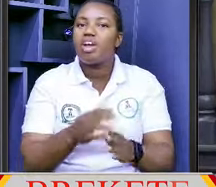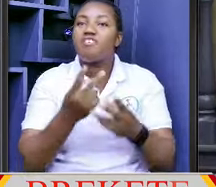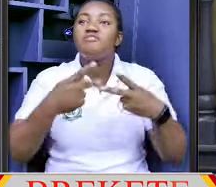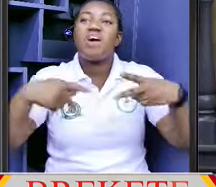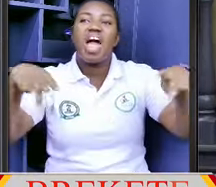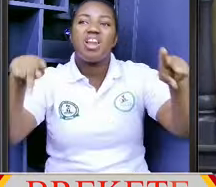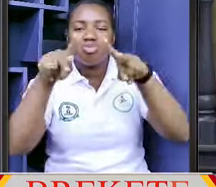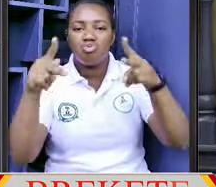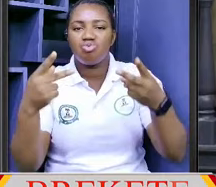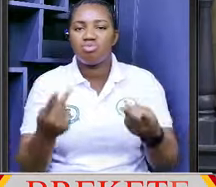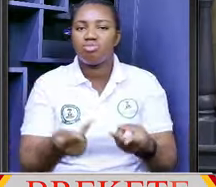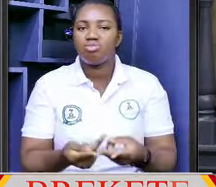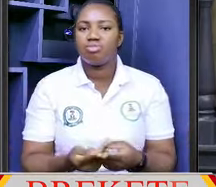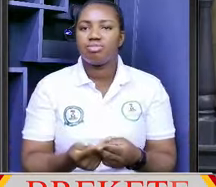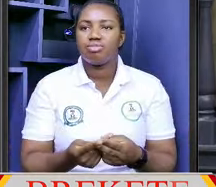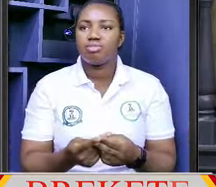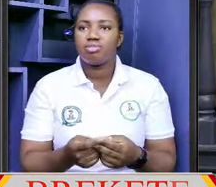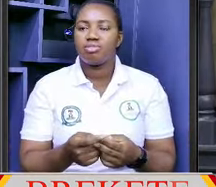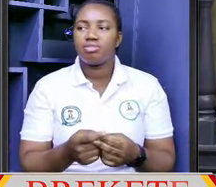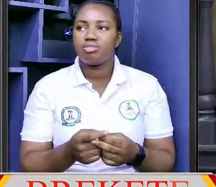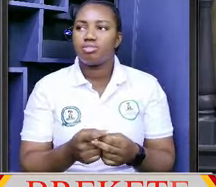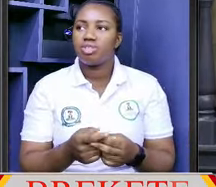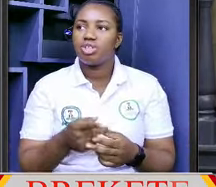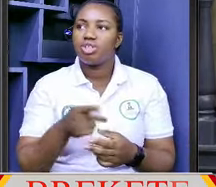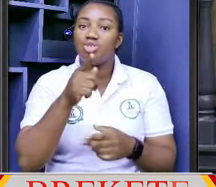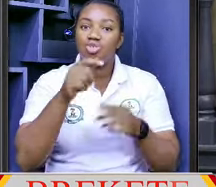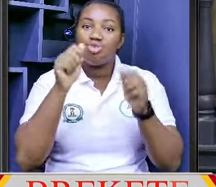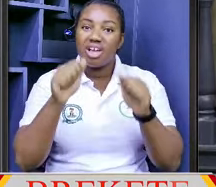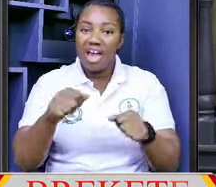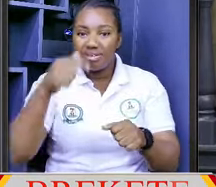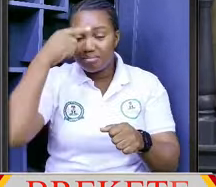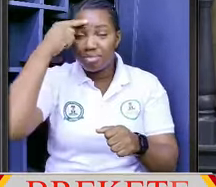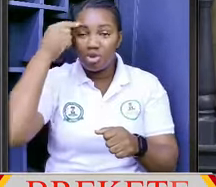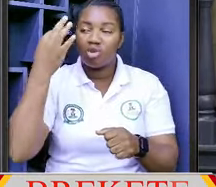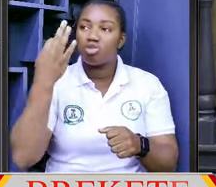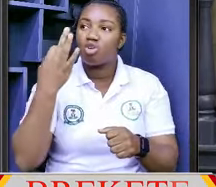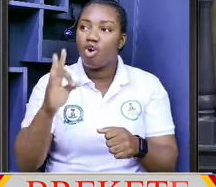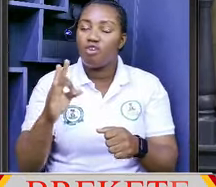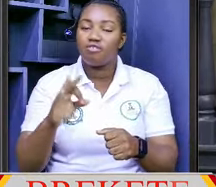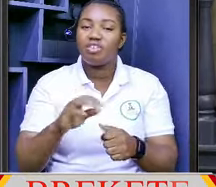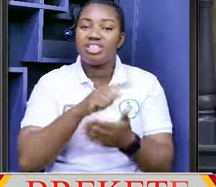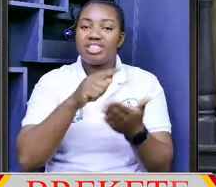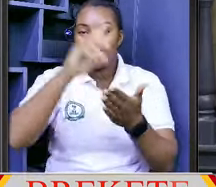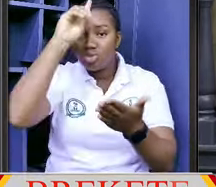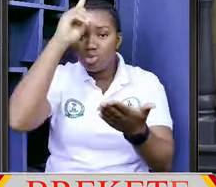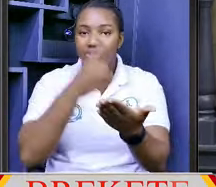being. So you can, because of your this daughter,